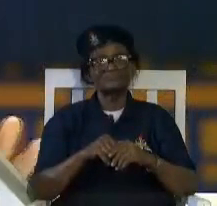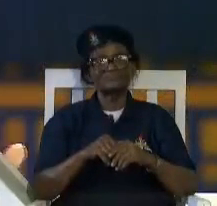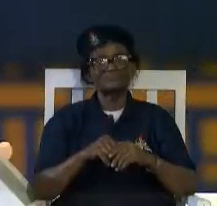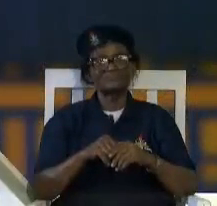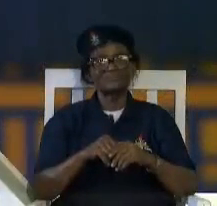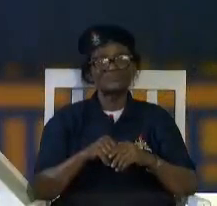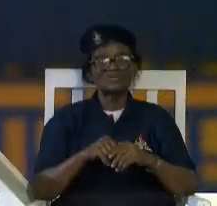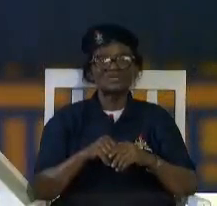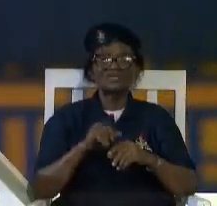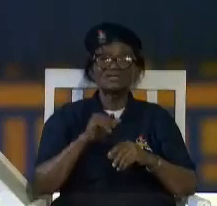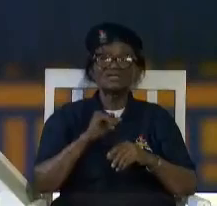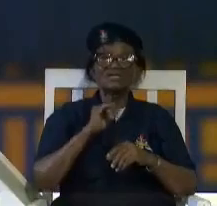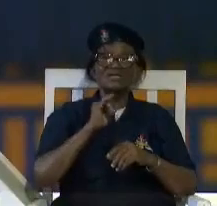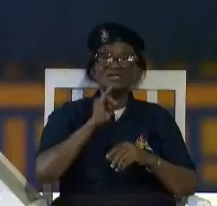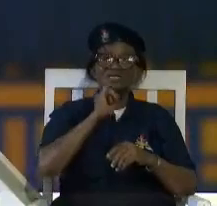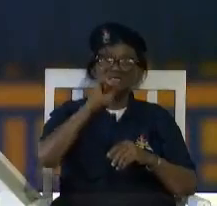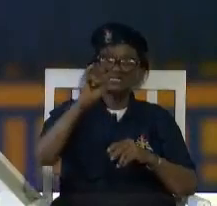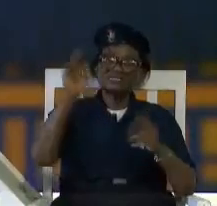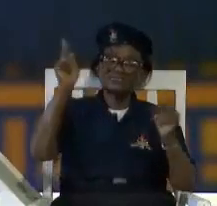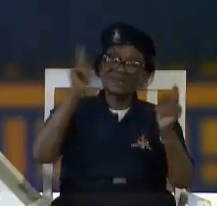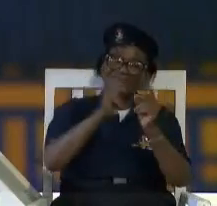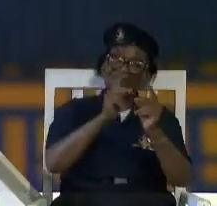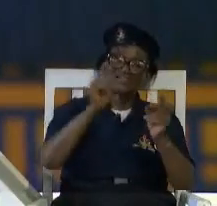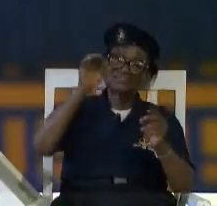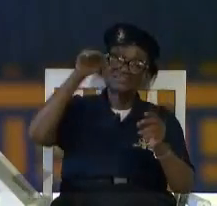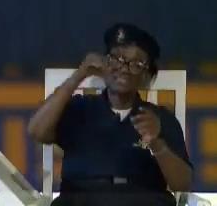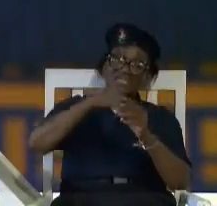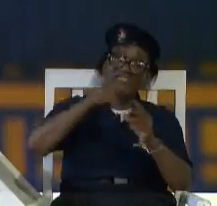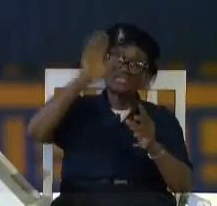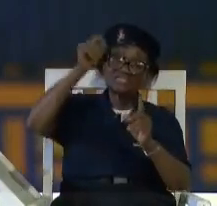He's perfect in his works.